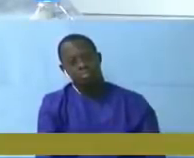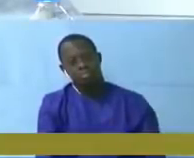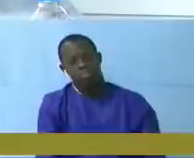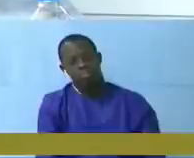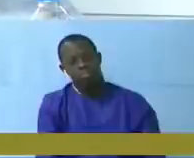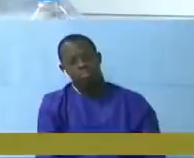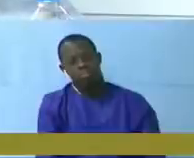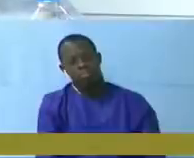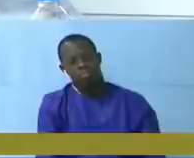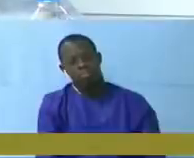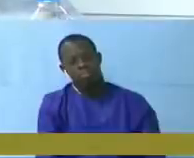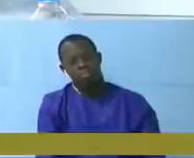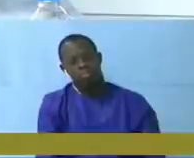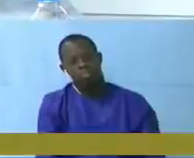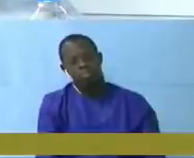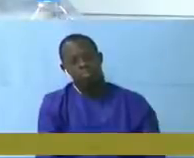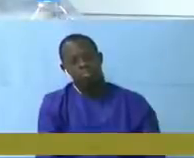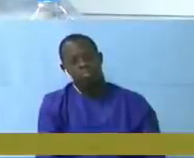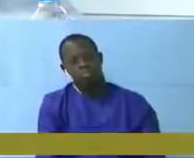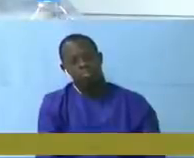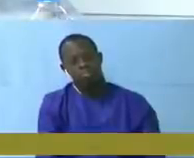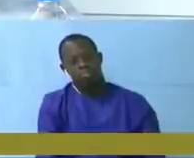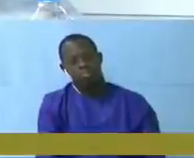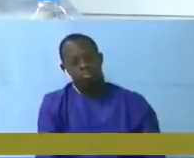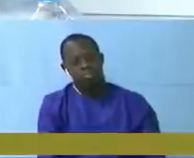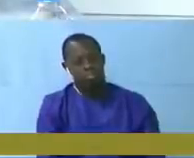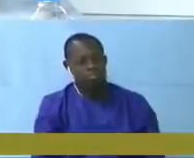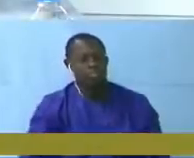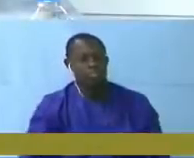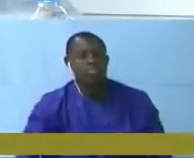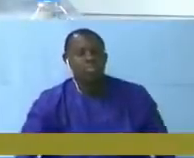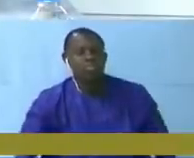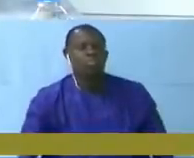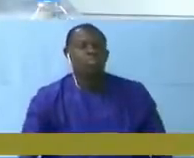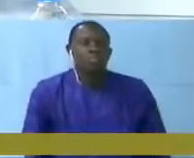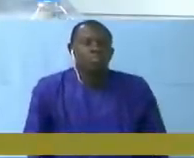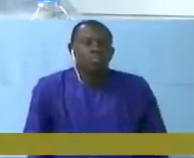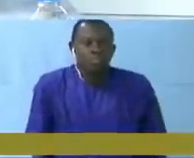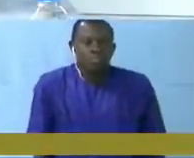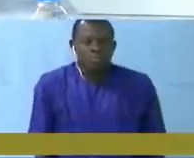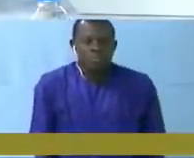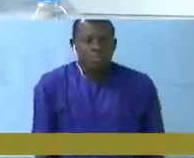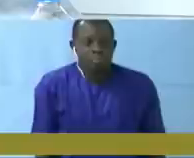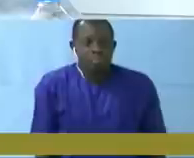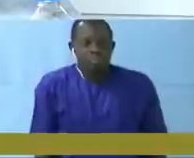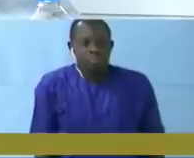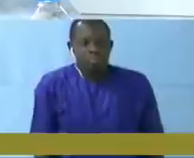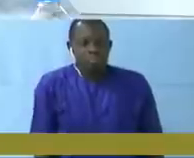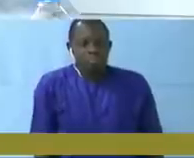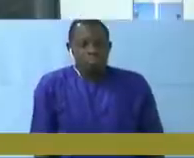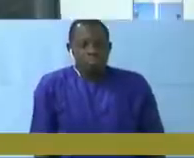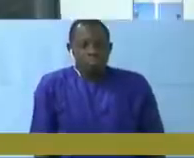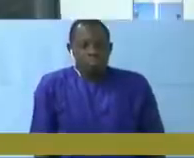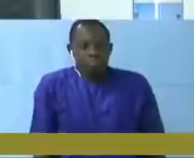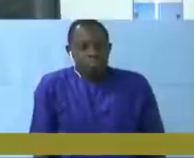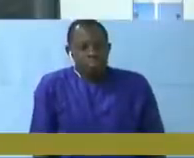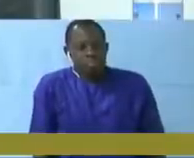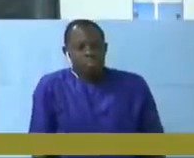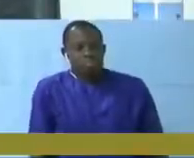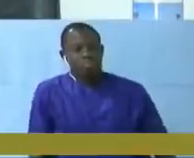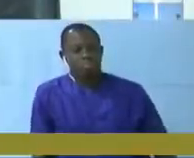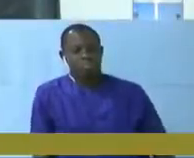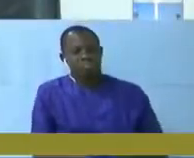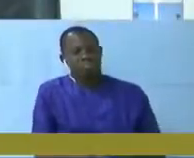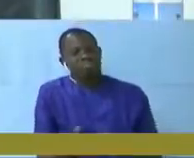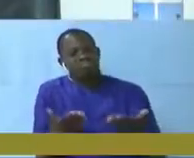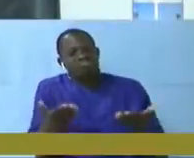dañ ko wax ci sosé ak olof ak lak yeb wonene bepp president buñ am mu tok warta tok lu wessu fukki at. Well, Jammeh